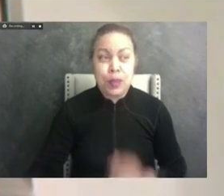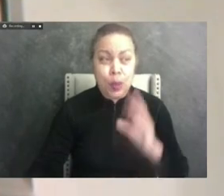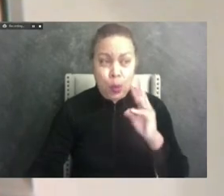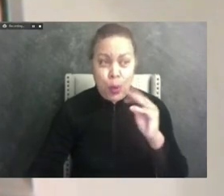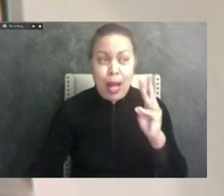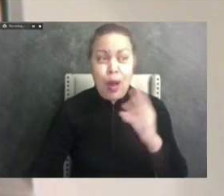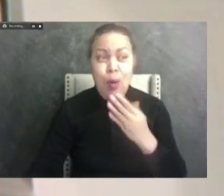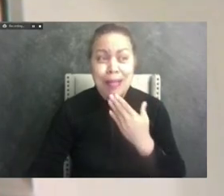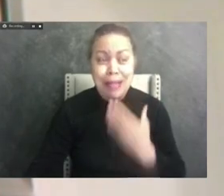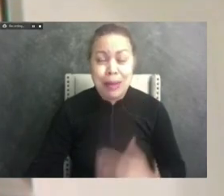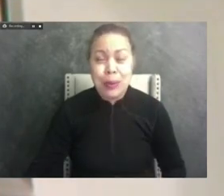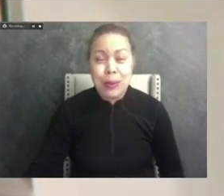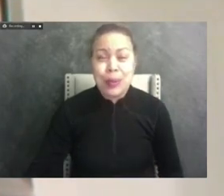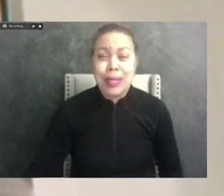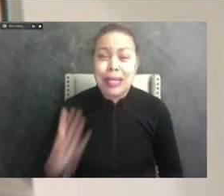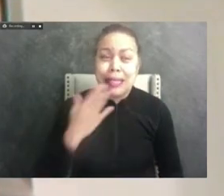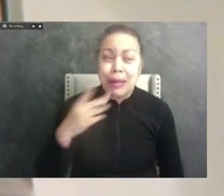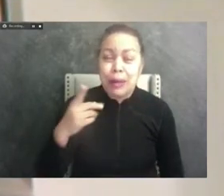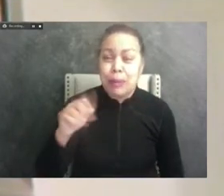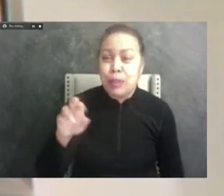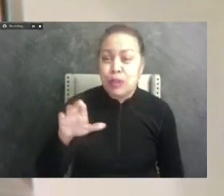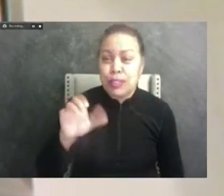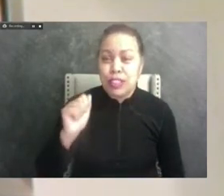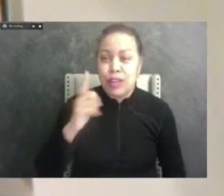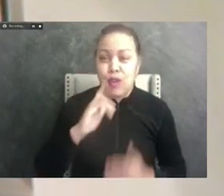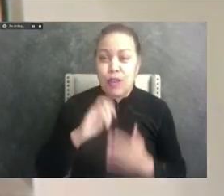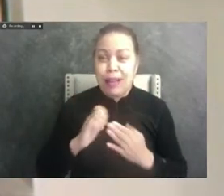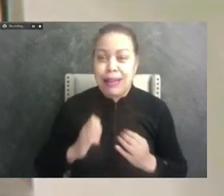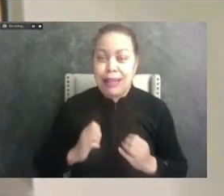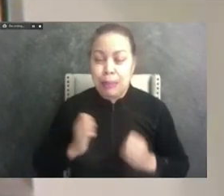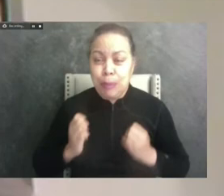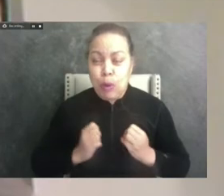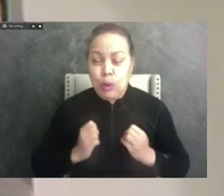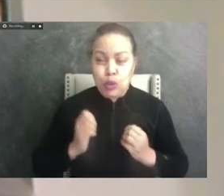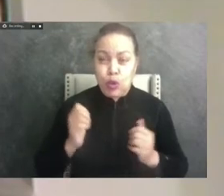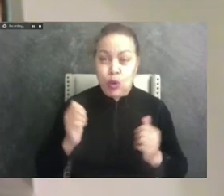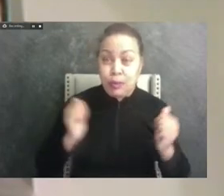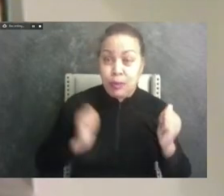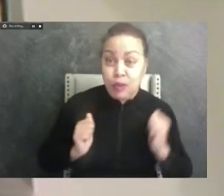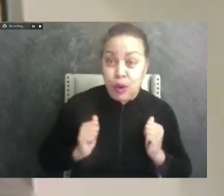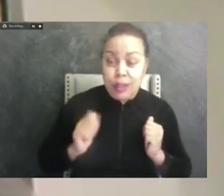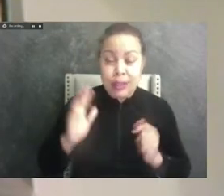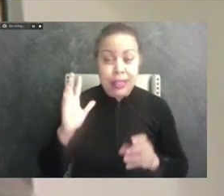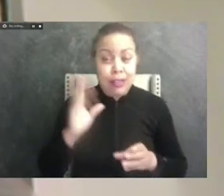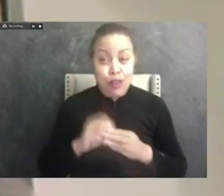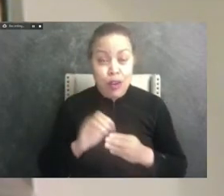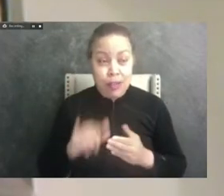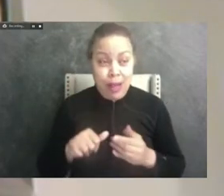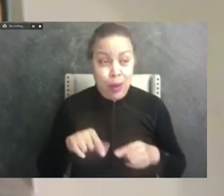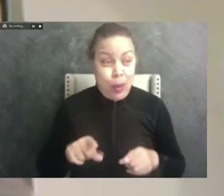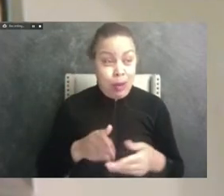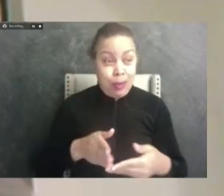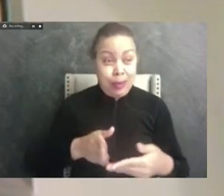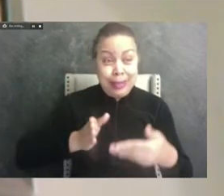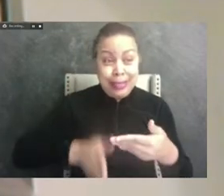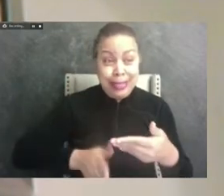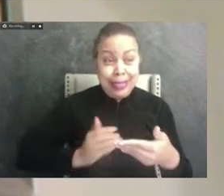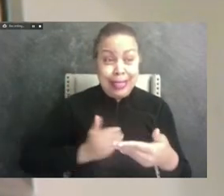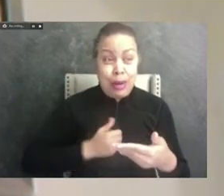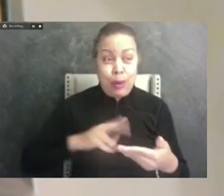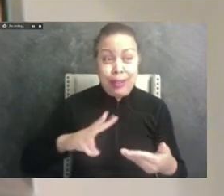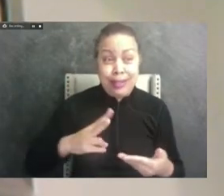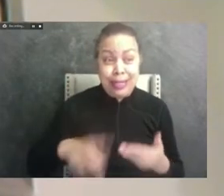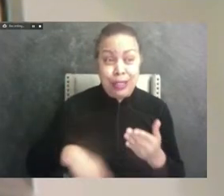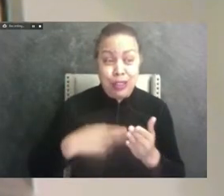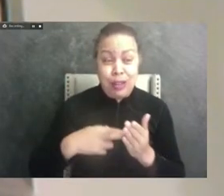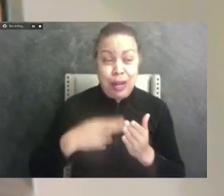Thank you, Patricia, for that emotional performance, for being engaged in the piece. as we end our second round of